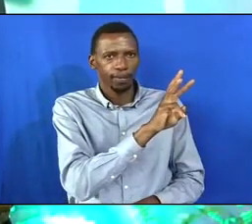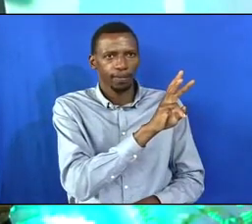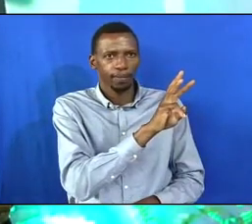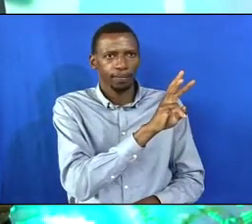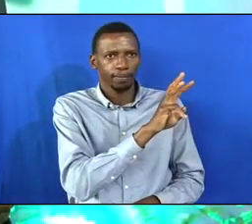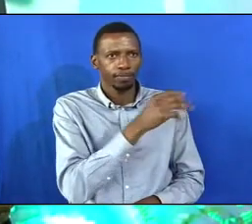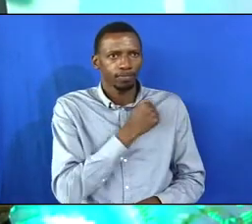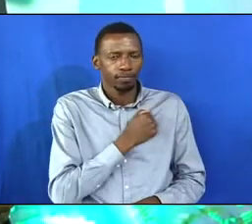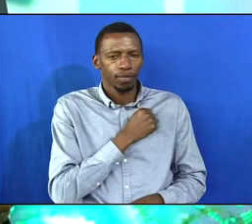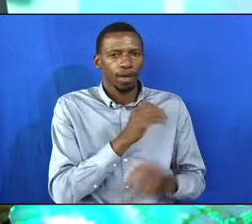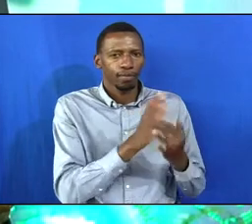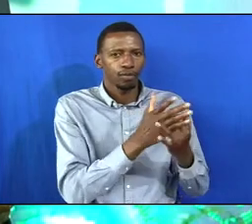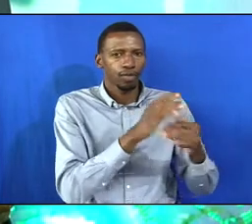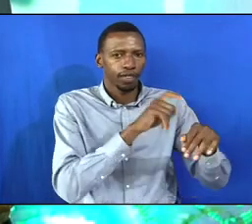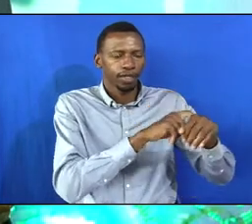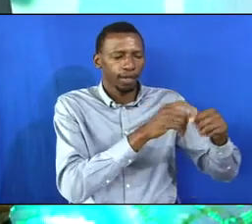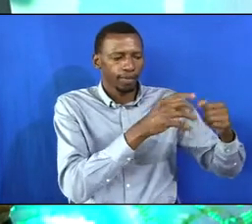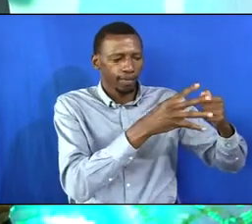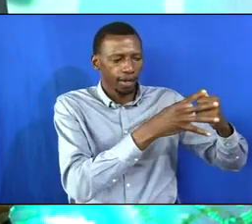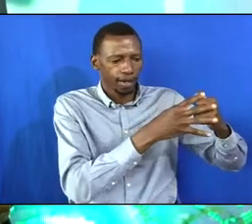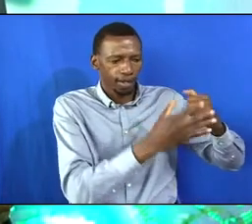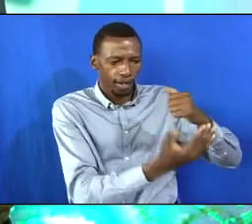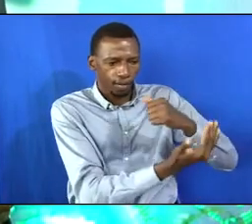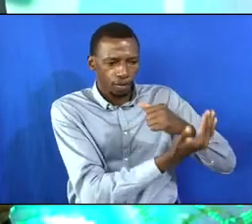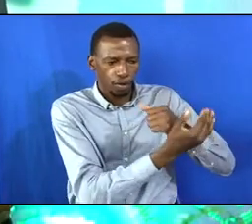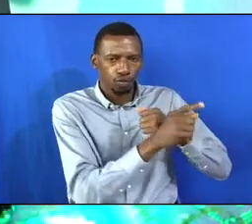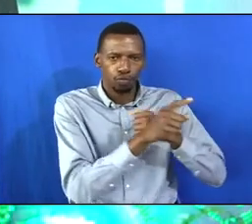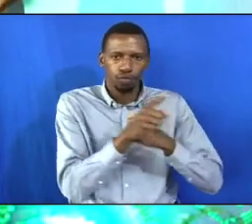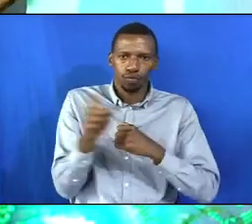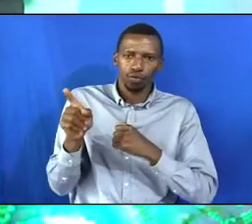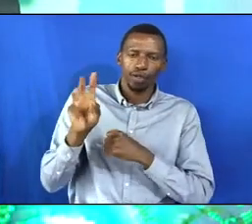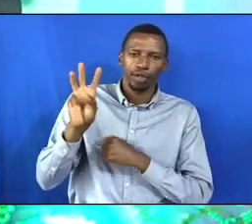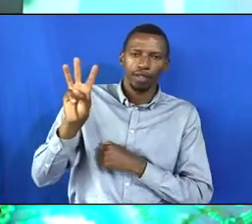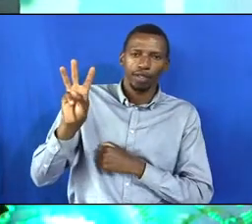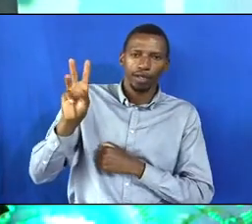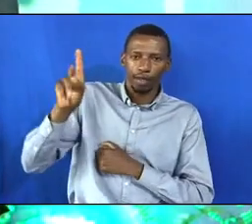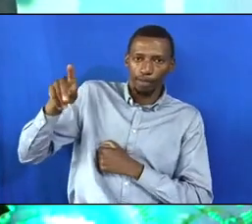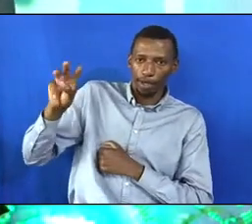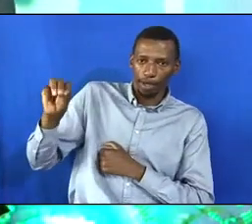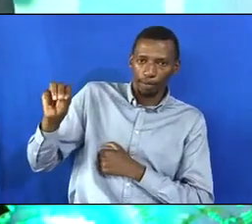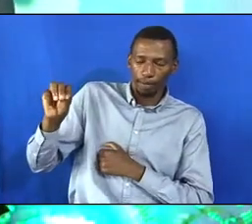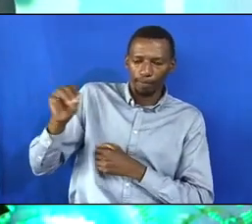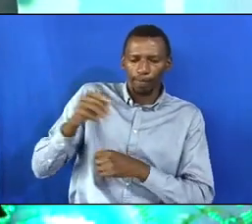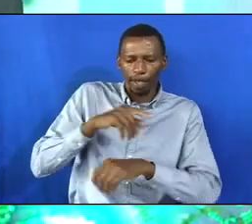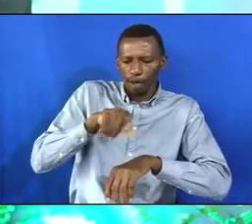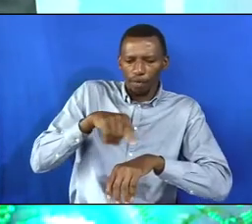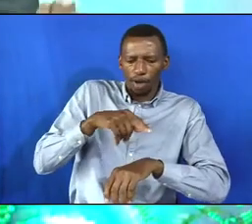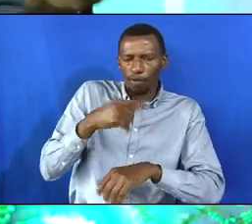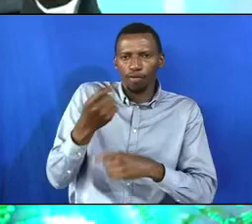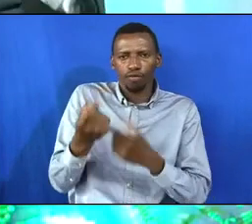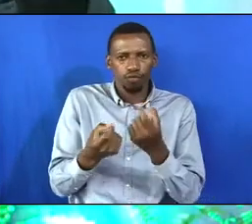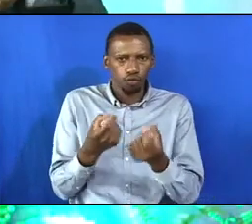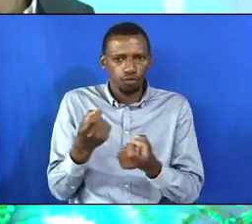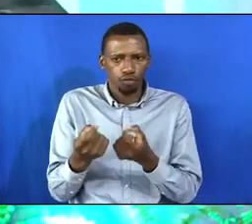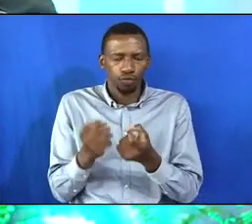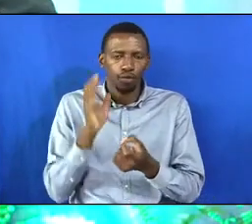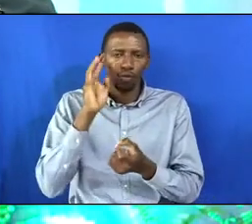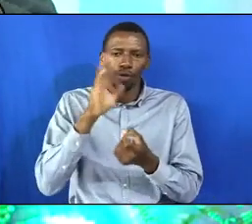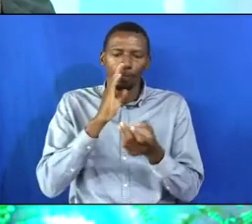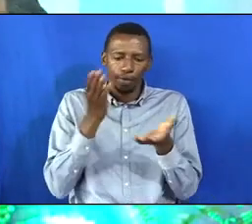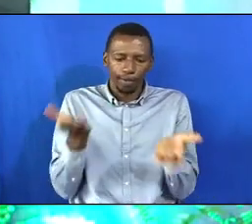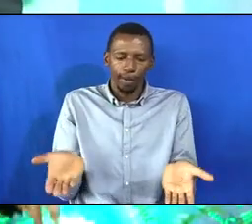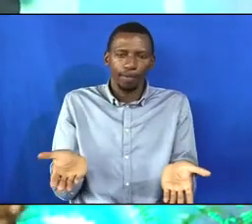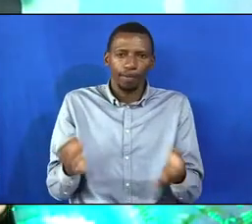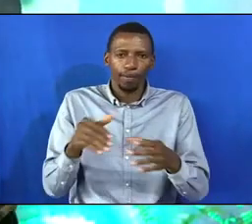between 9 a.m. and 3 p.m., some hours, a couple of hours, we will be here in the